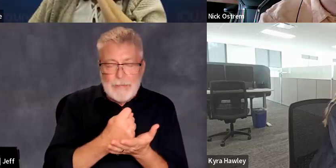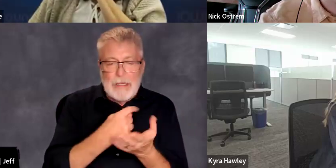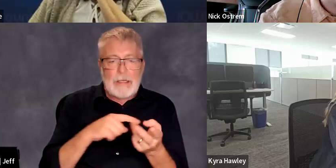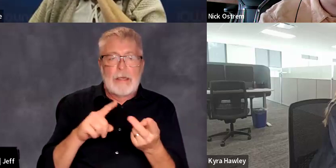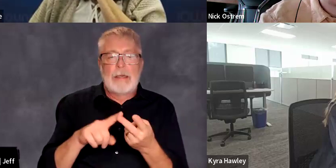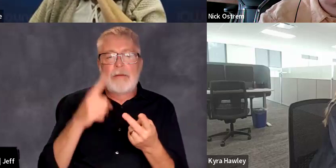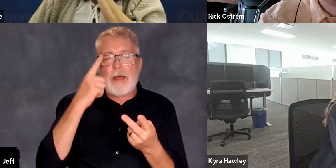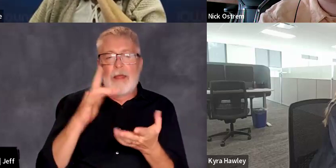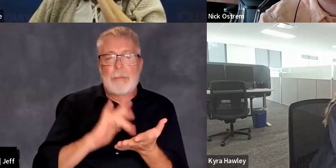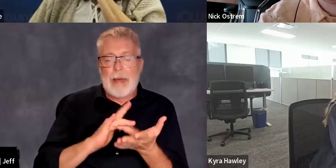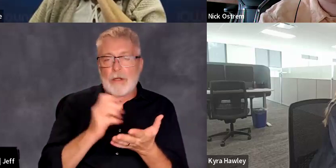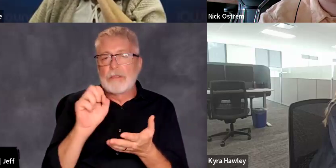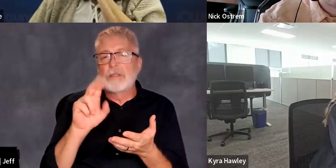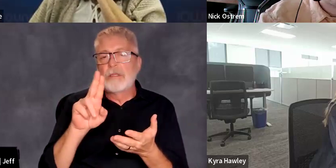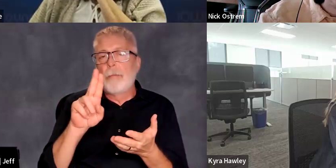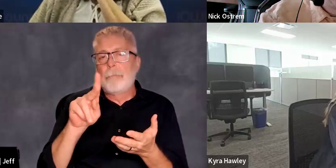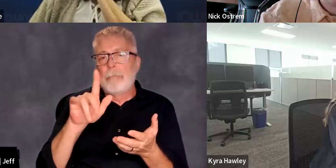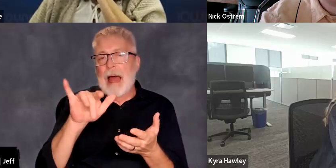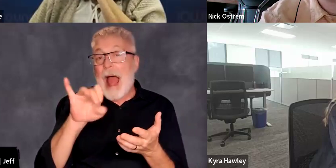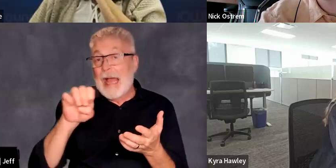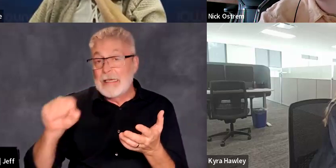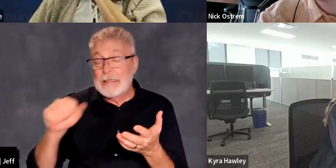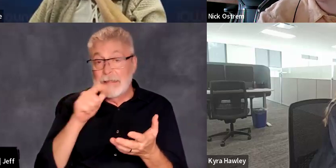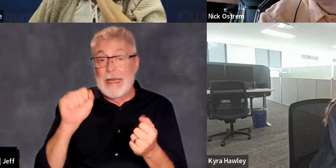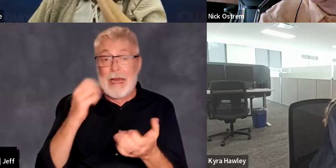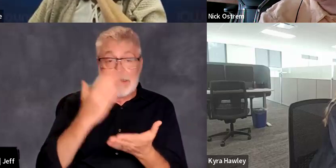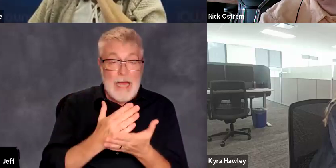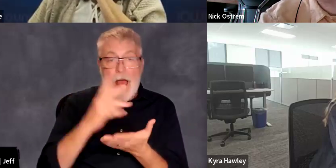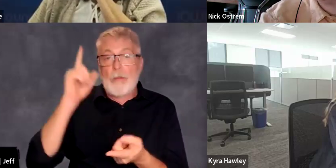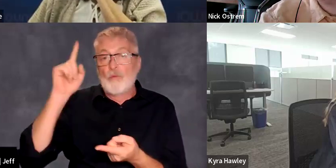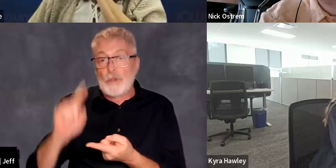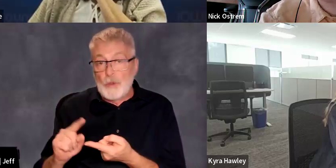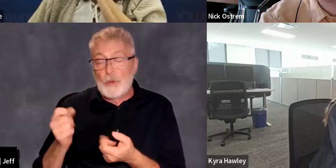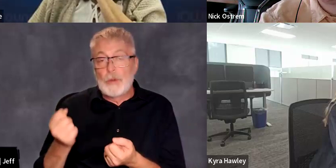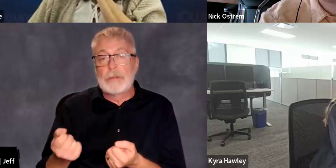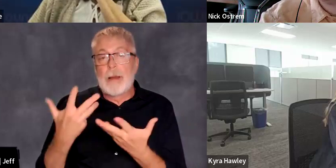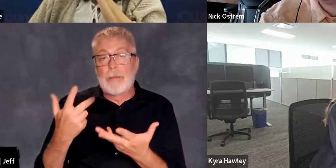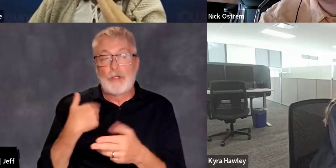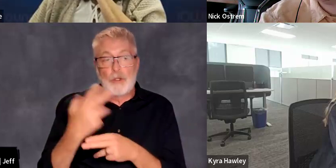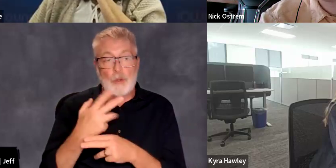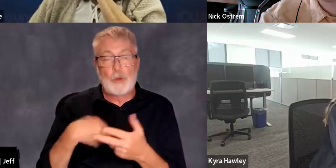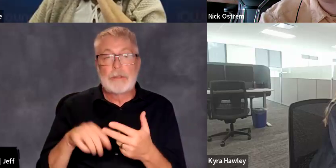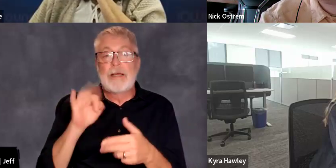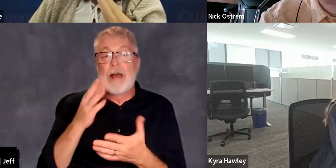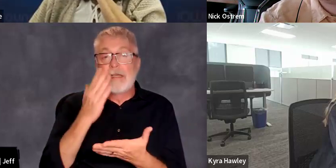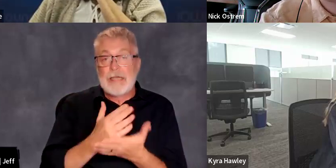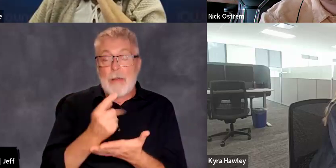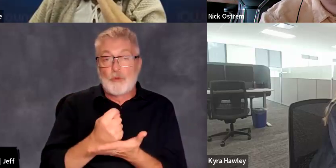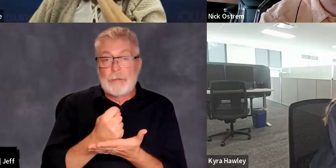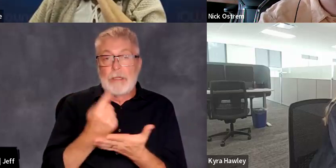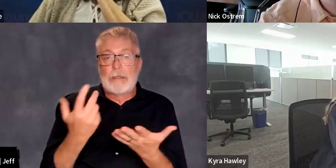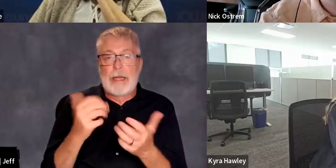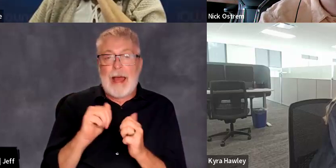I think I'm running out of medical supplies? Is it okay to stop or reduce my treatments? If I do reduce or stop my treatments, how do